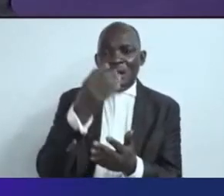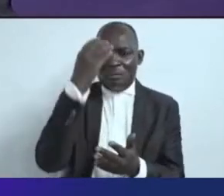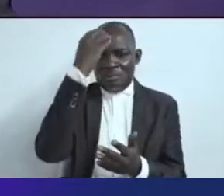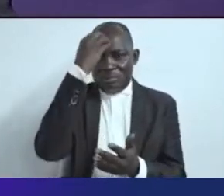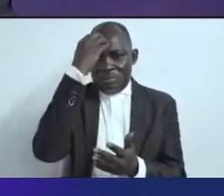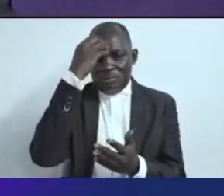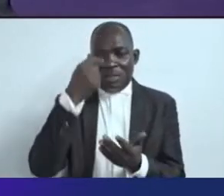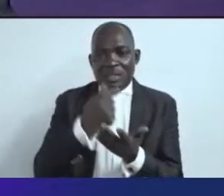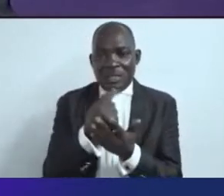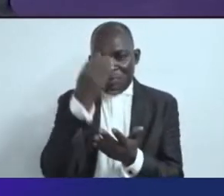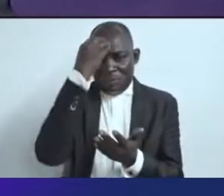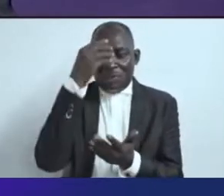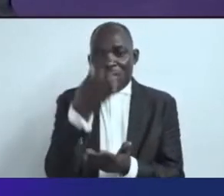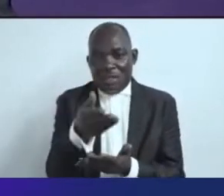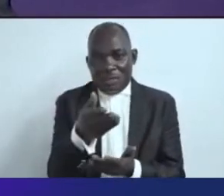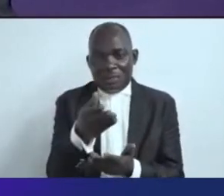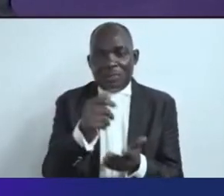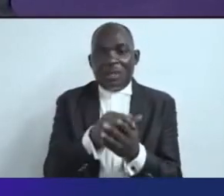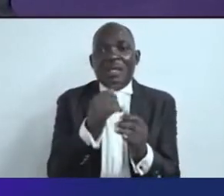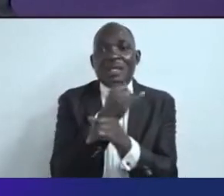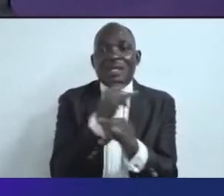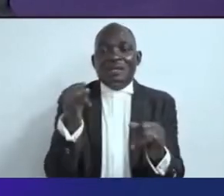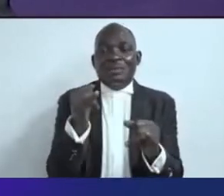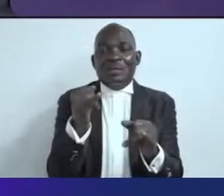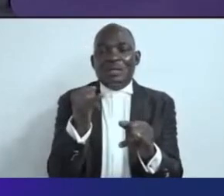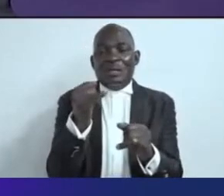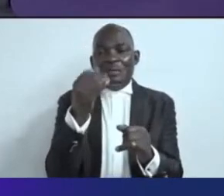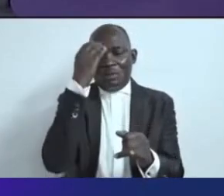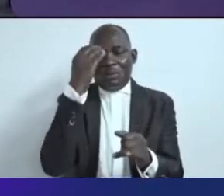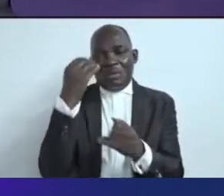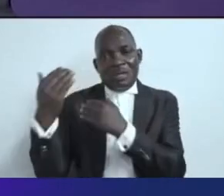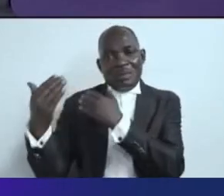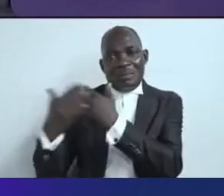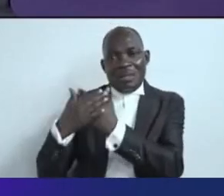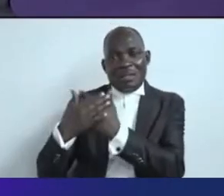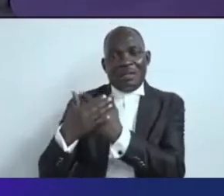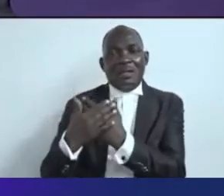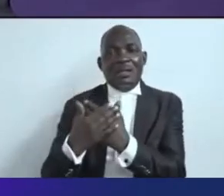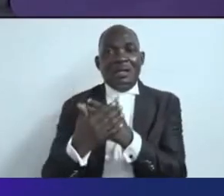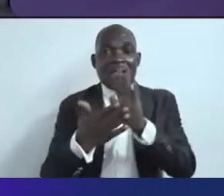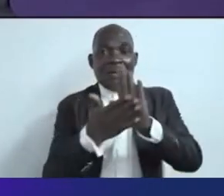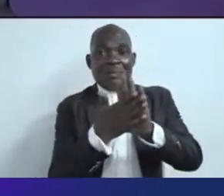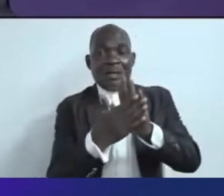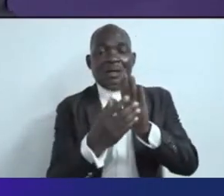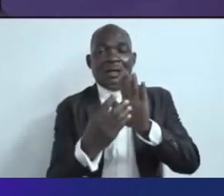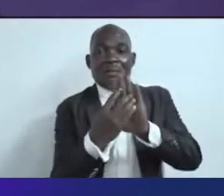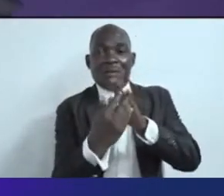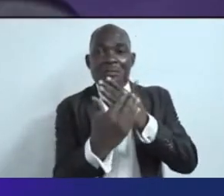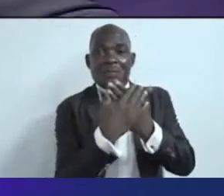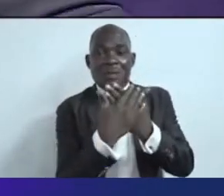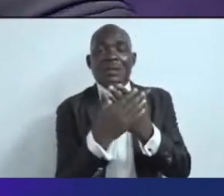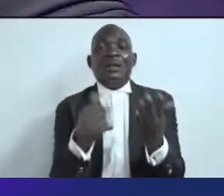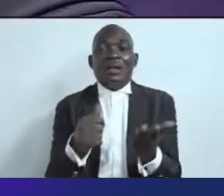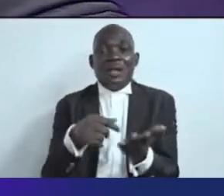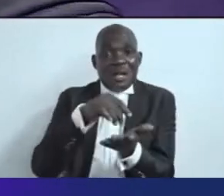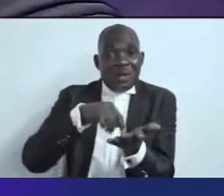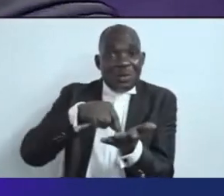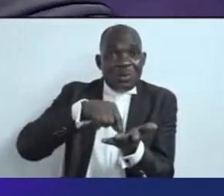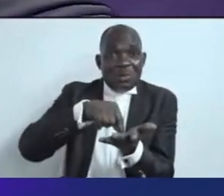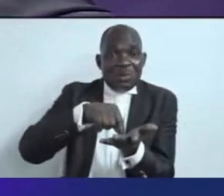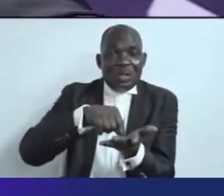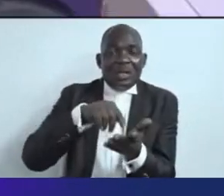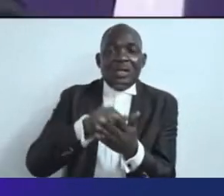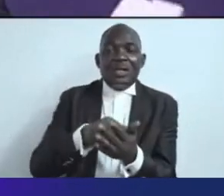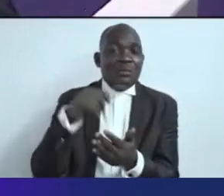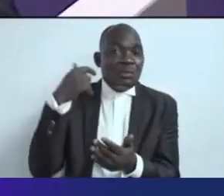front and the Independence Arch at the back. The packing of the